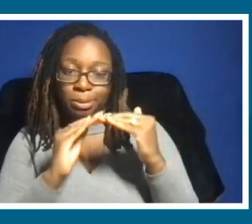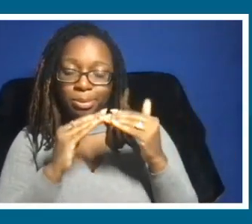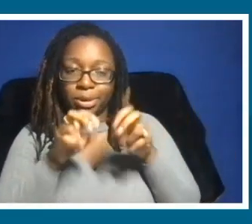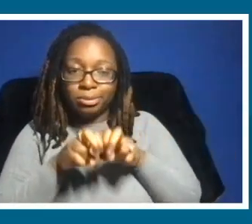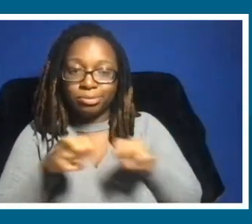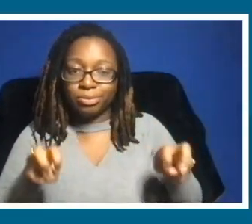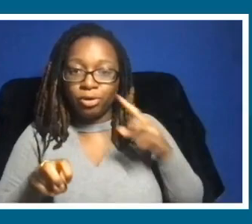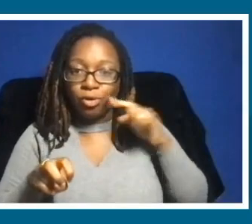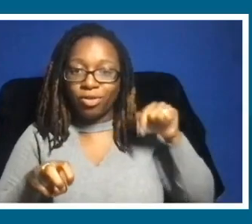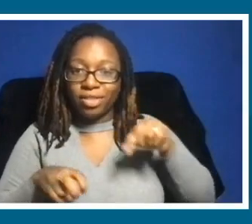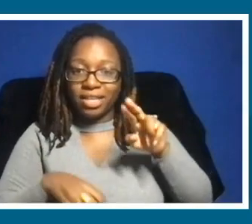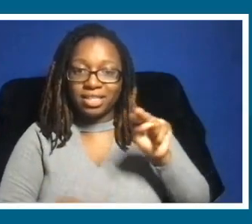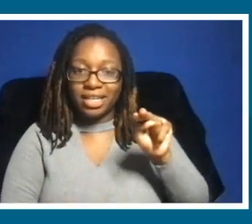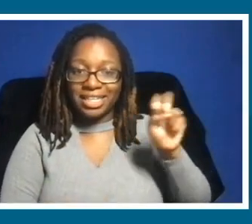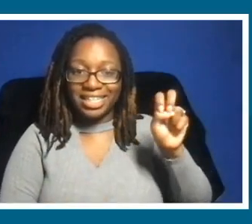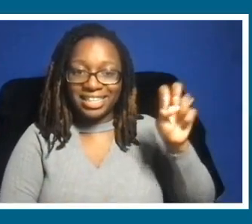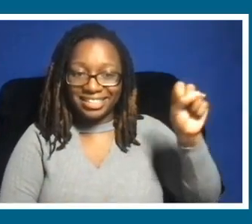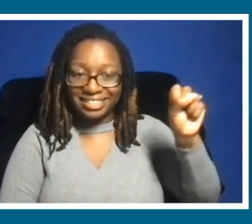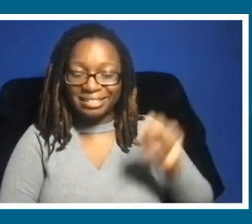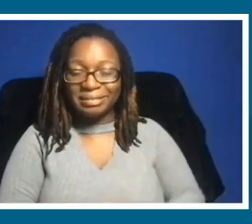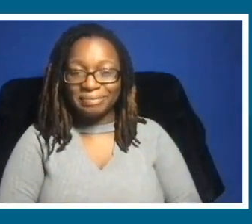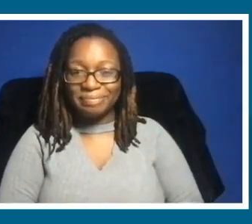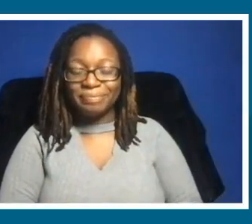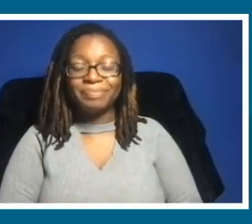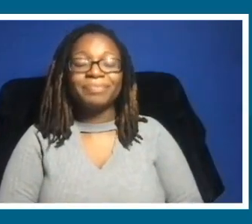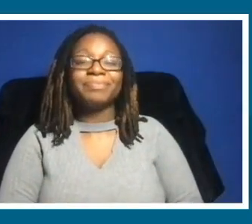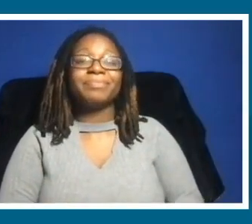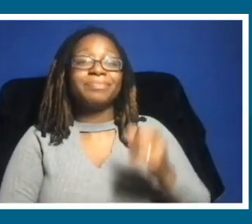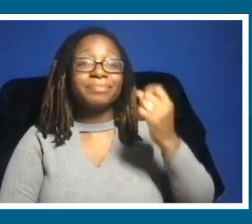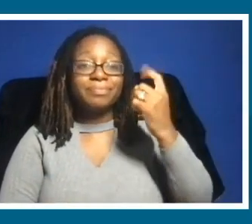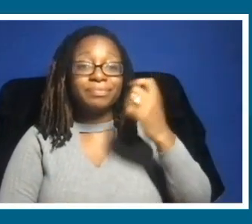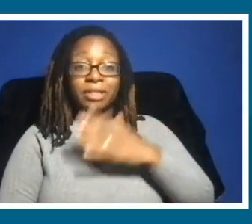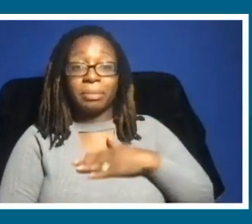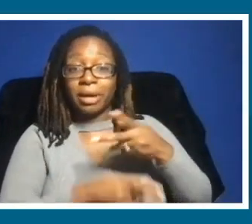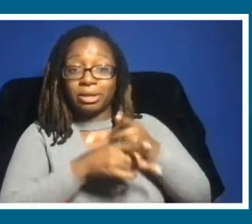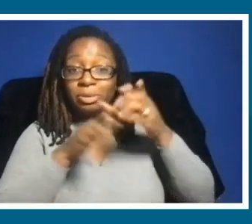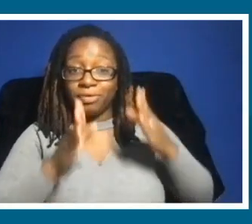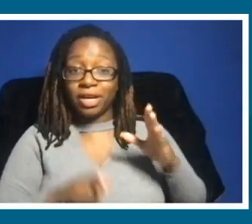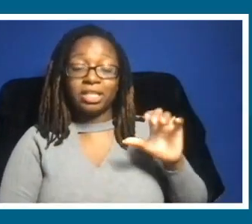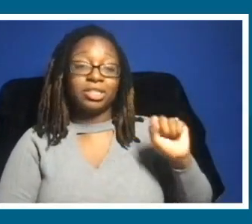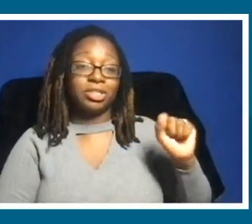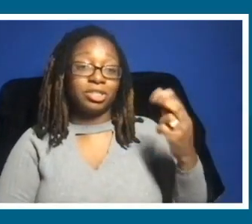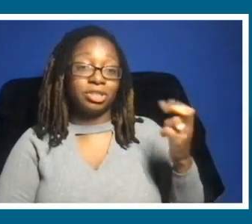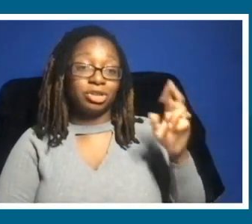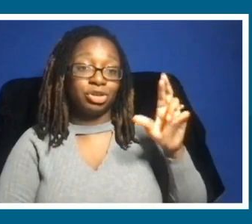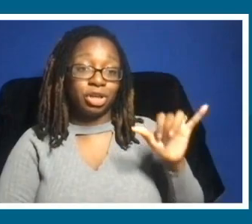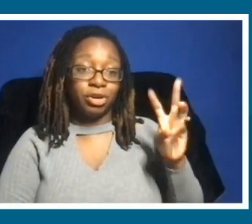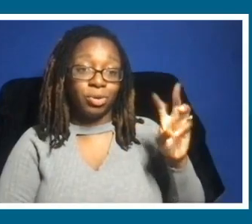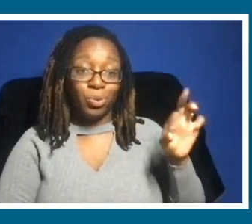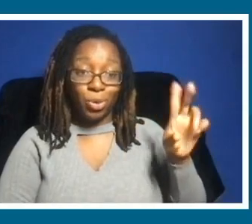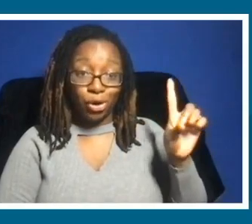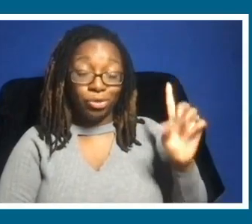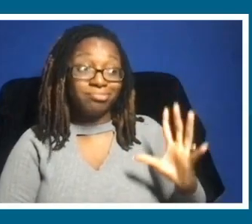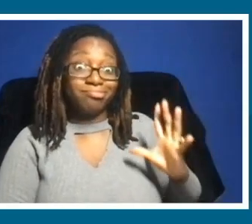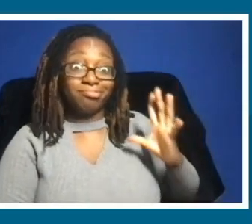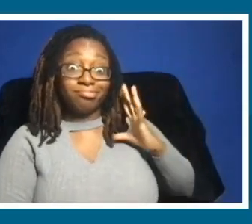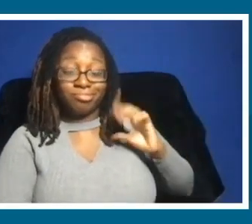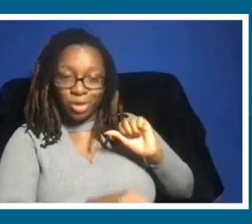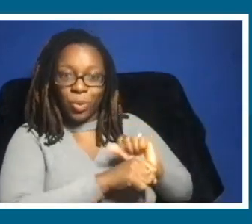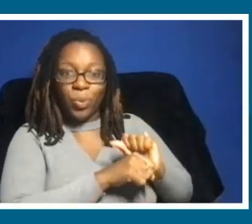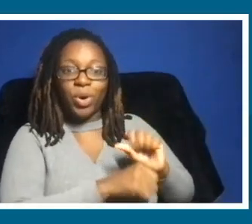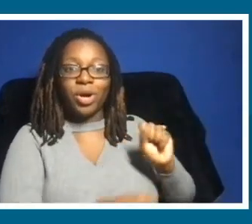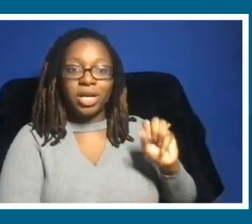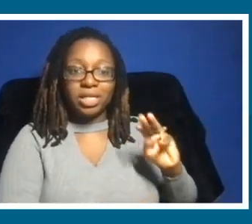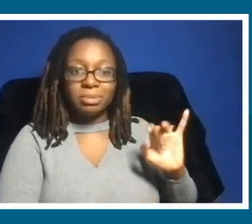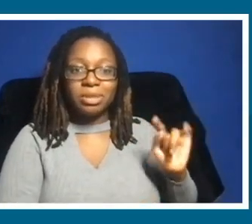Summit. When my supervisor, Sherry Werb, who used to work at the Smithsonian, met with